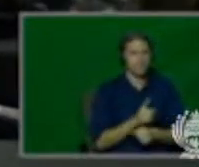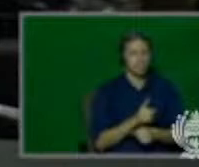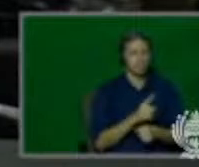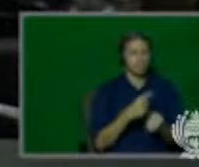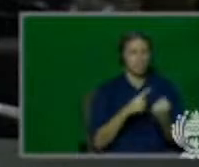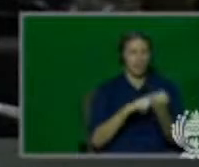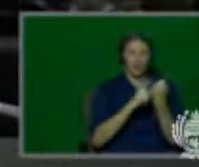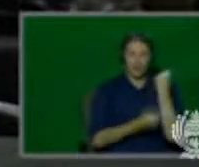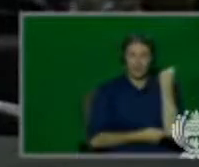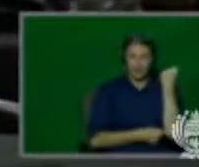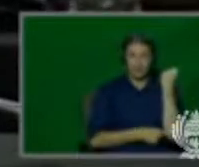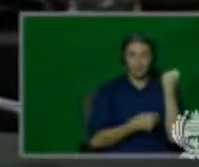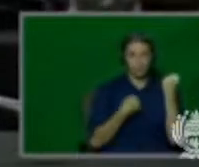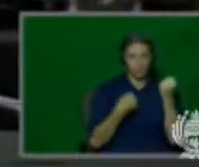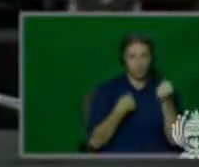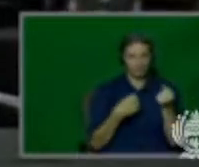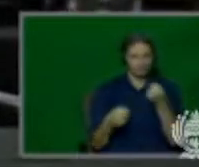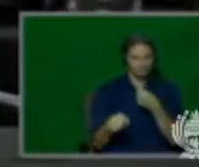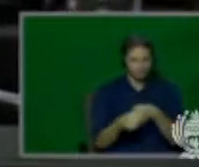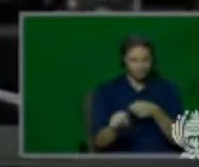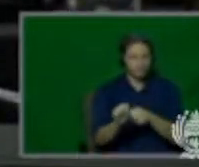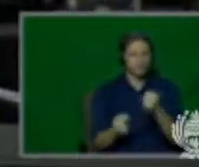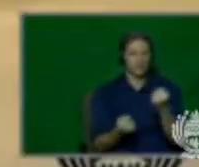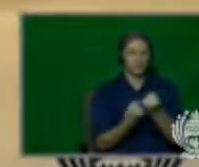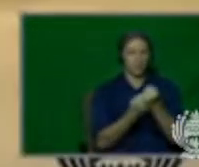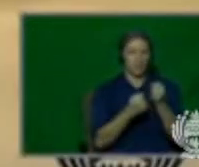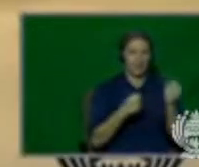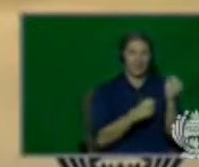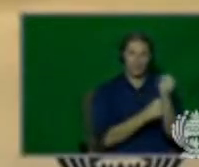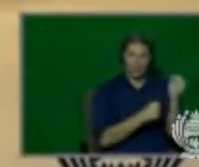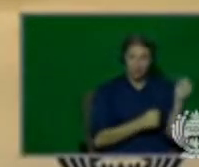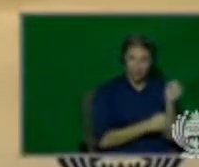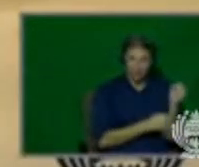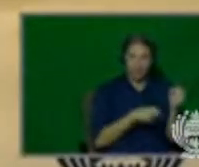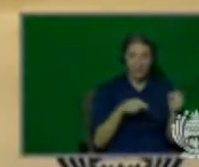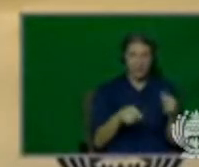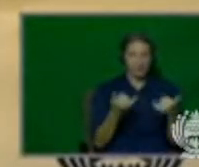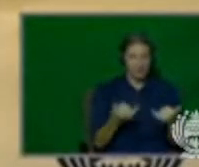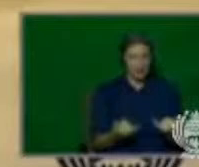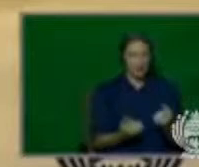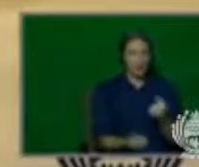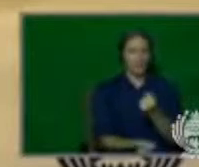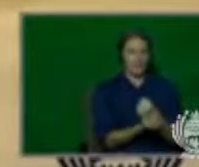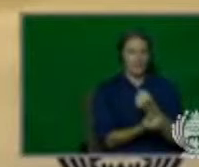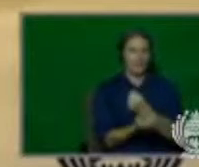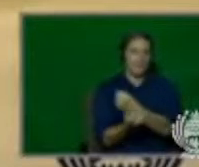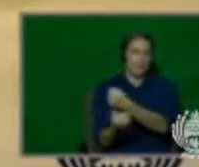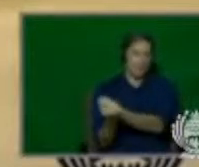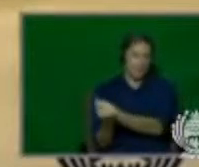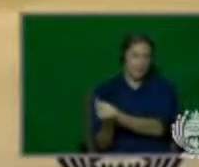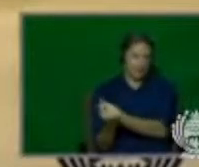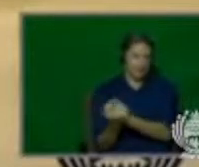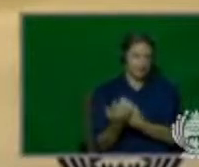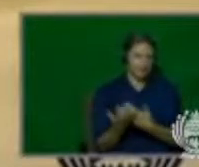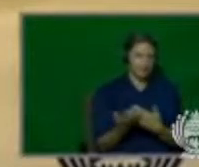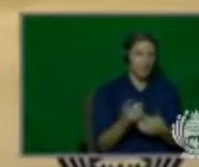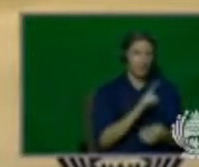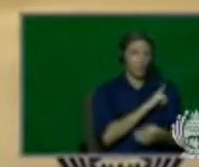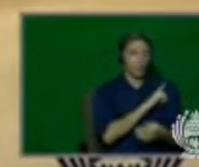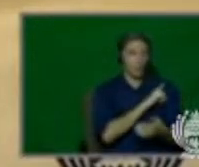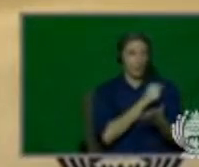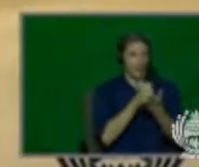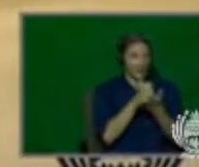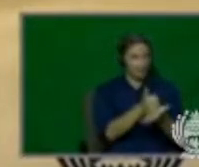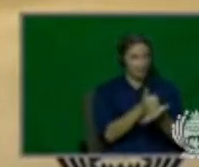the financing structure to support infrastructure are taking shape. A credit guarantee vehicle to mobilize private